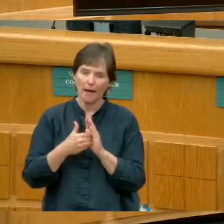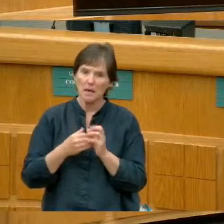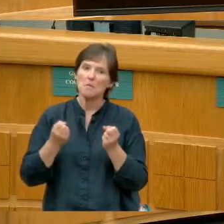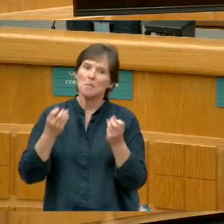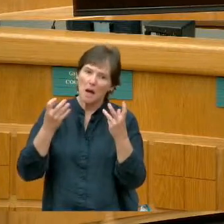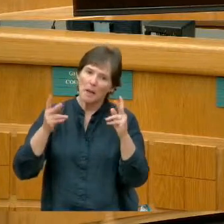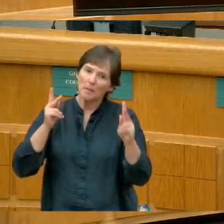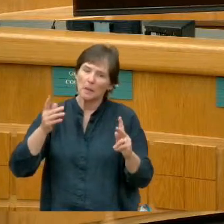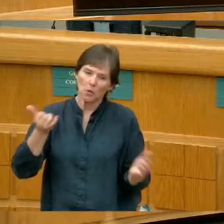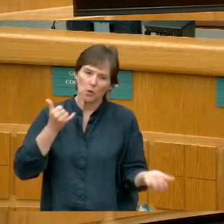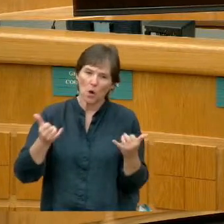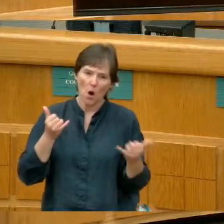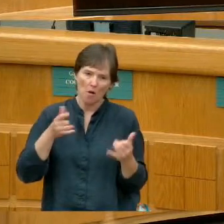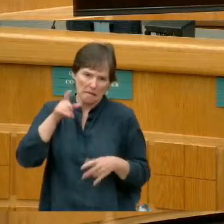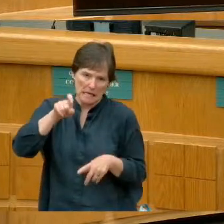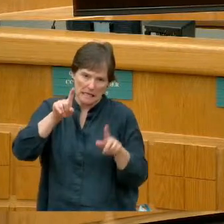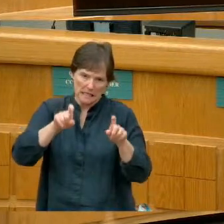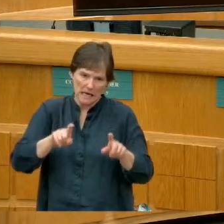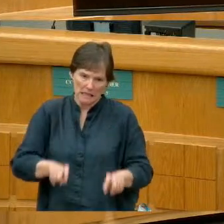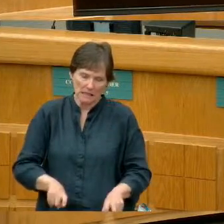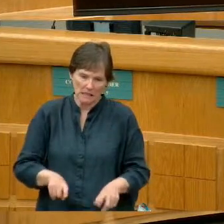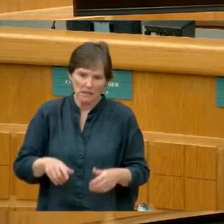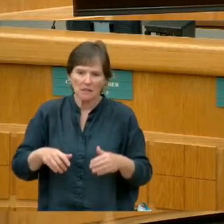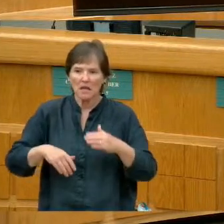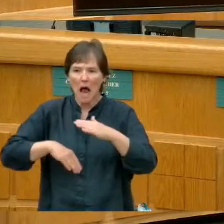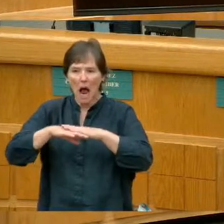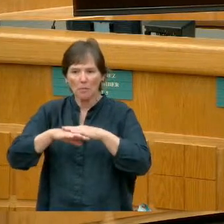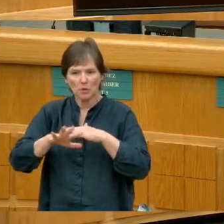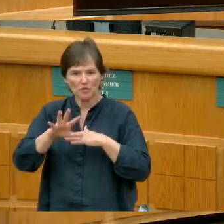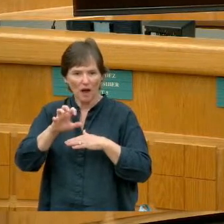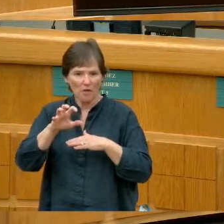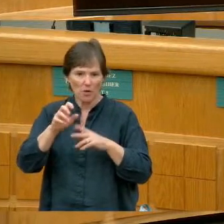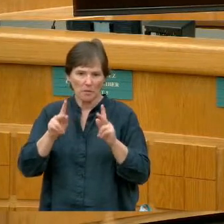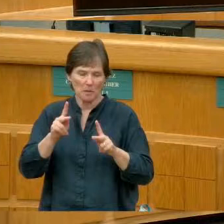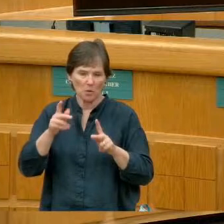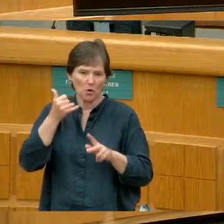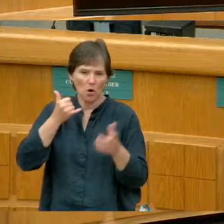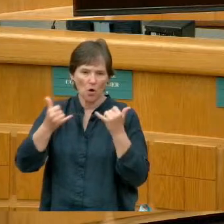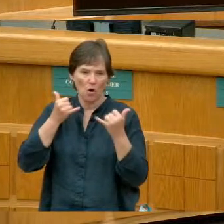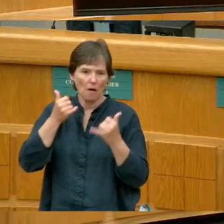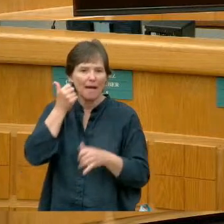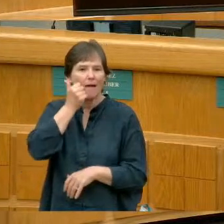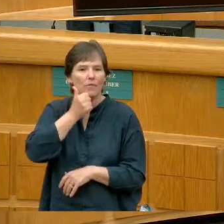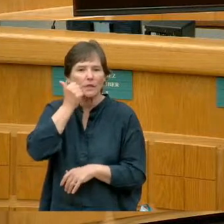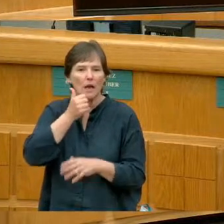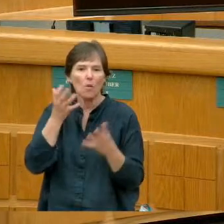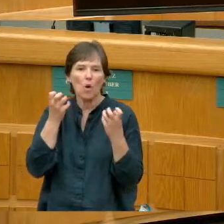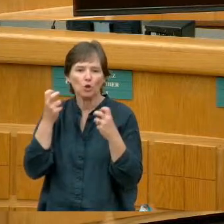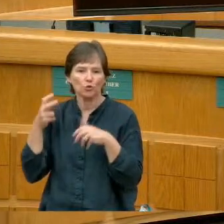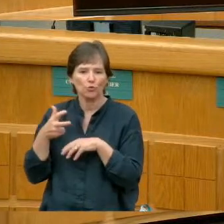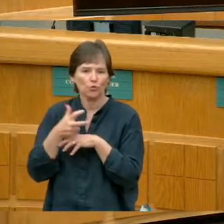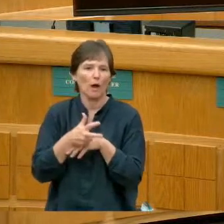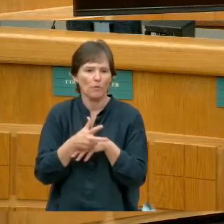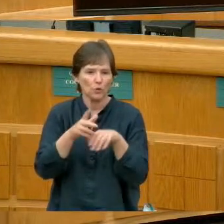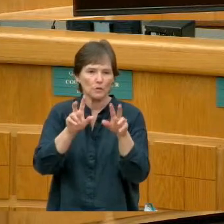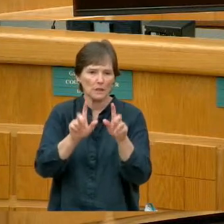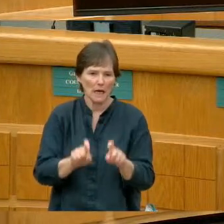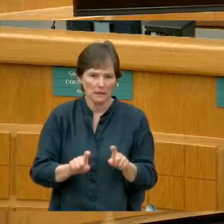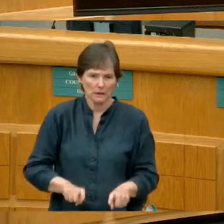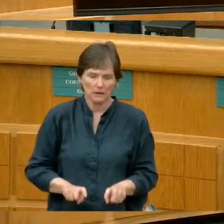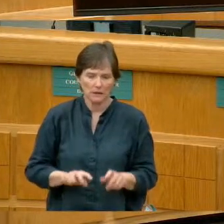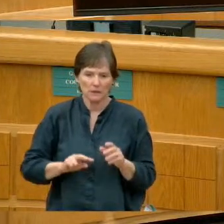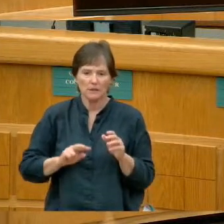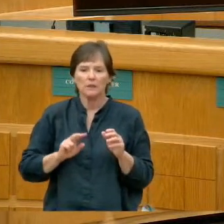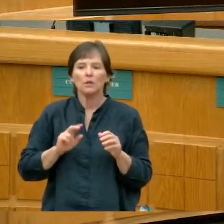We have about 500 to 800 people every day calling, wanting to go through our drive-through. So we will have another